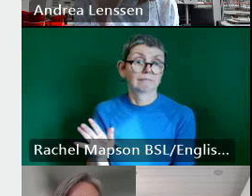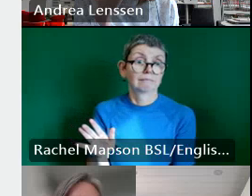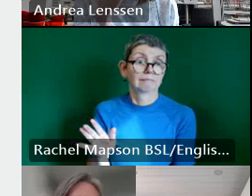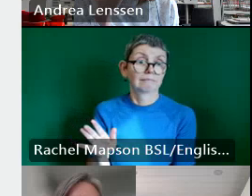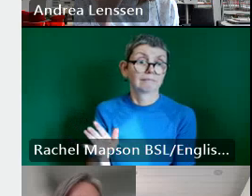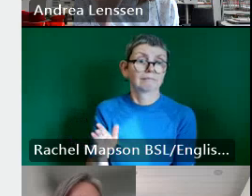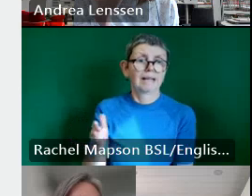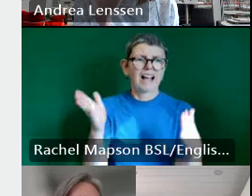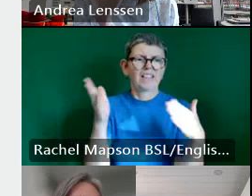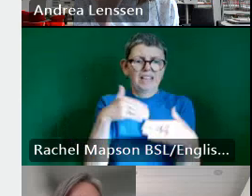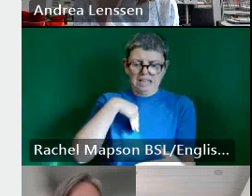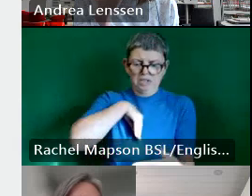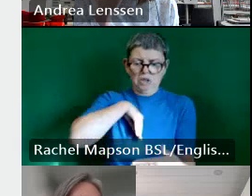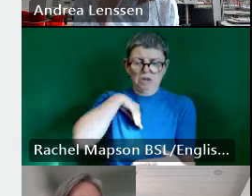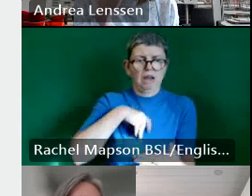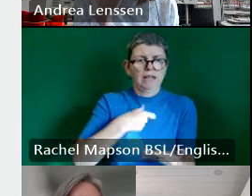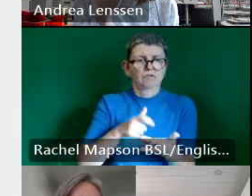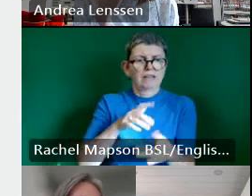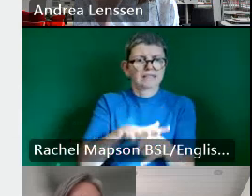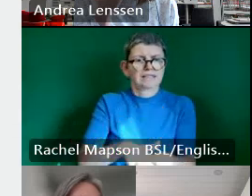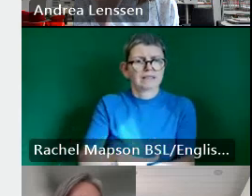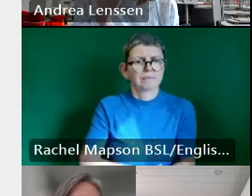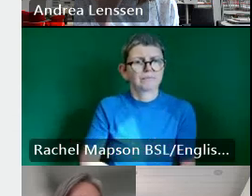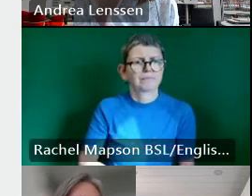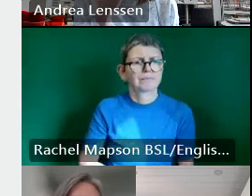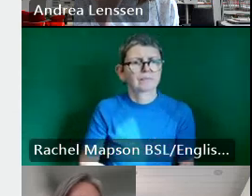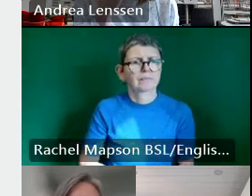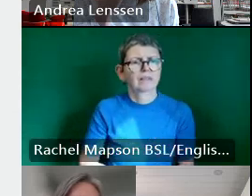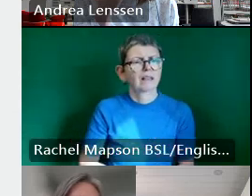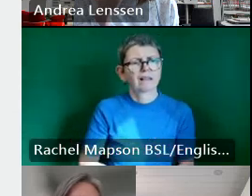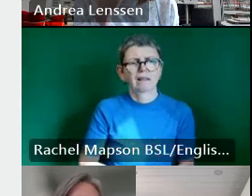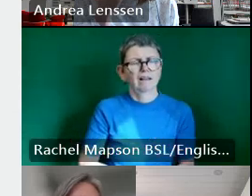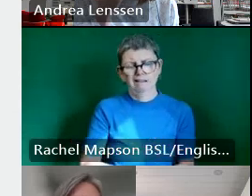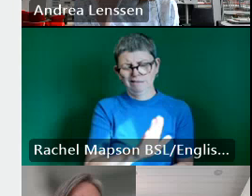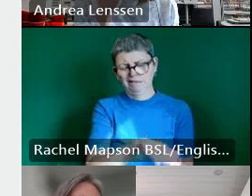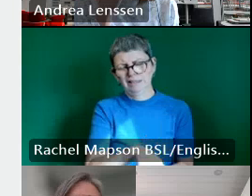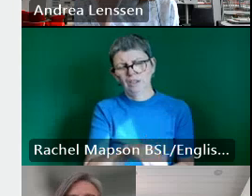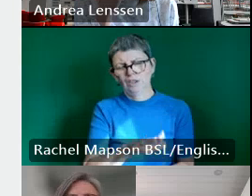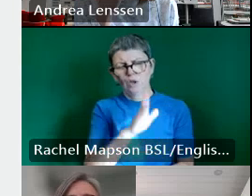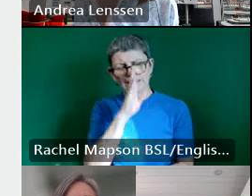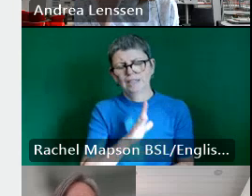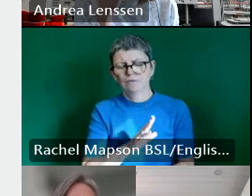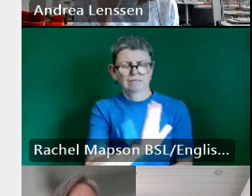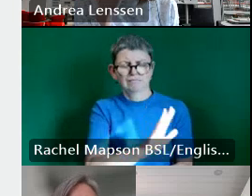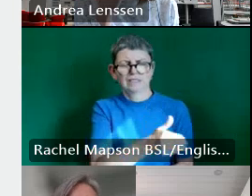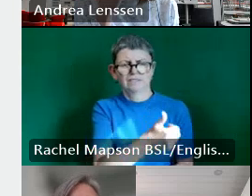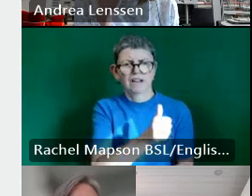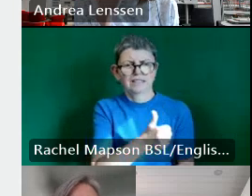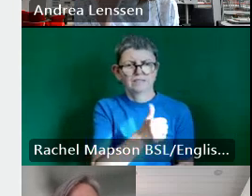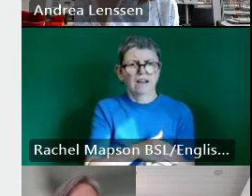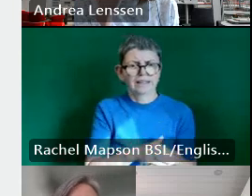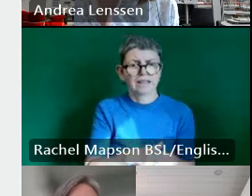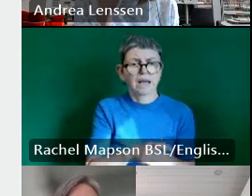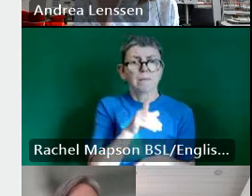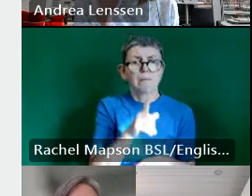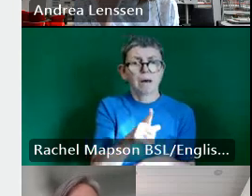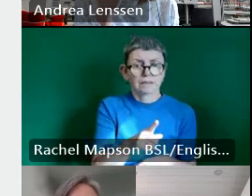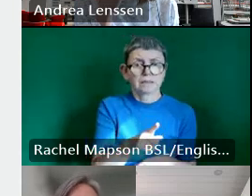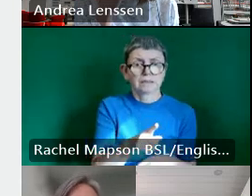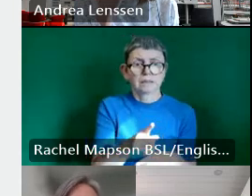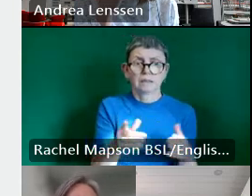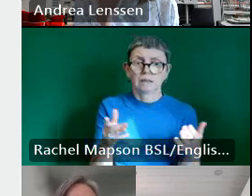Internalized racism is like, "Oh, it's nothing that serious." Like, so we say, "Oh, it's nothing that serious." We, try to downplay it. But at the same time,